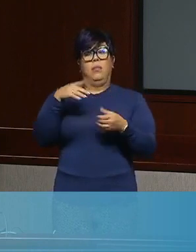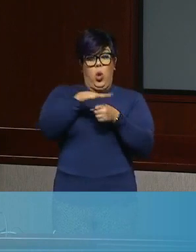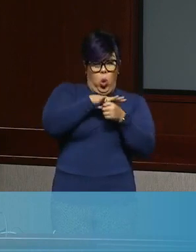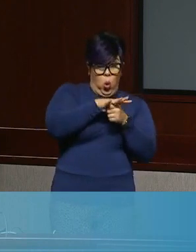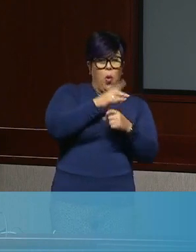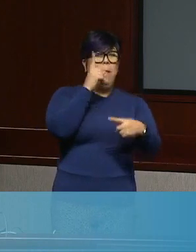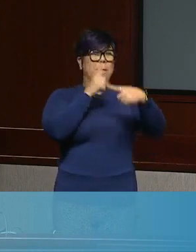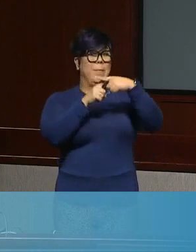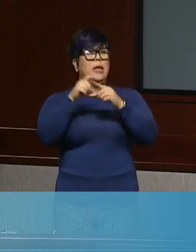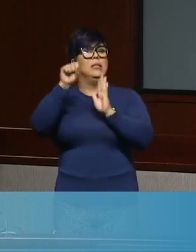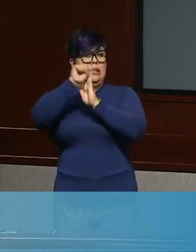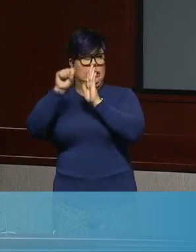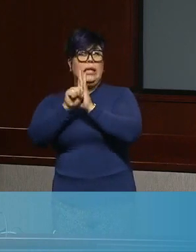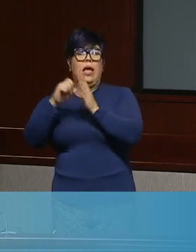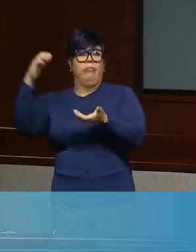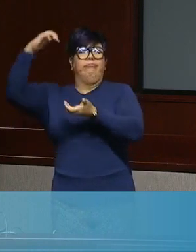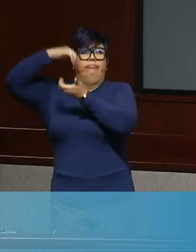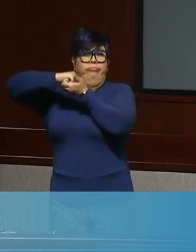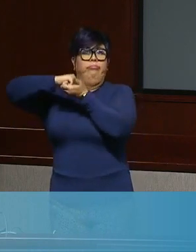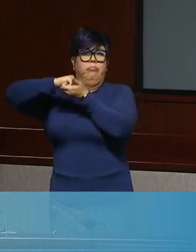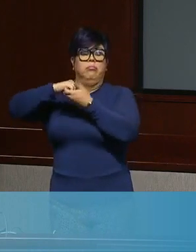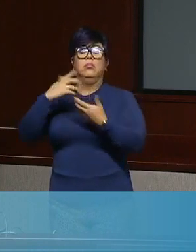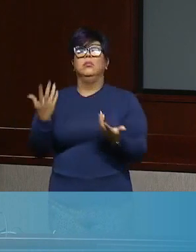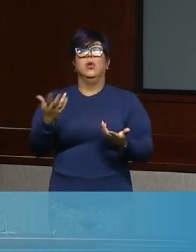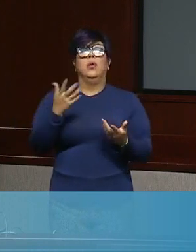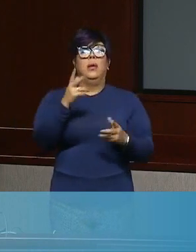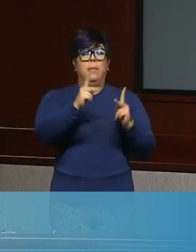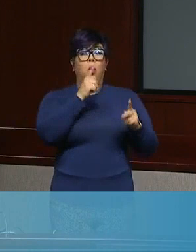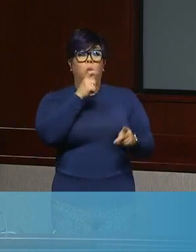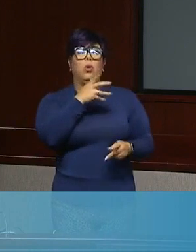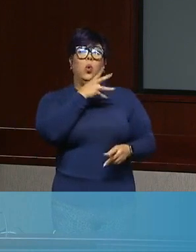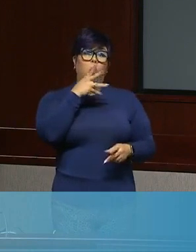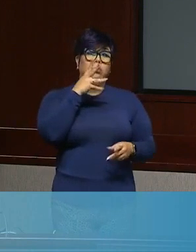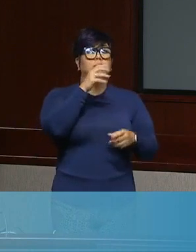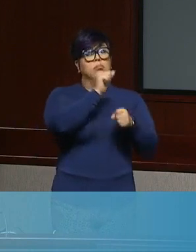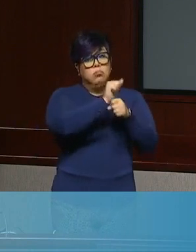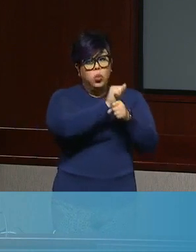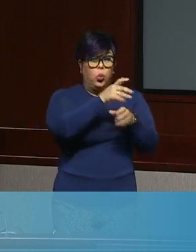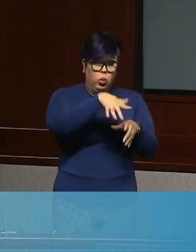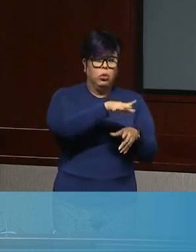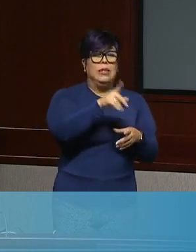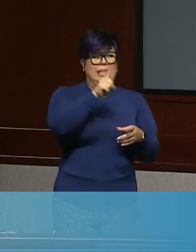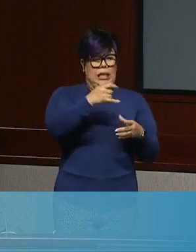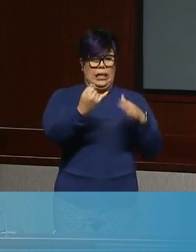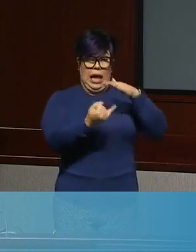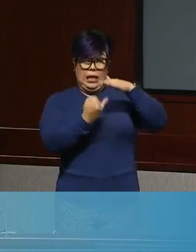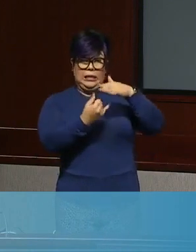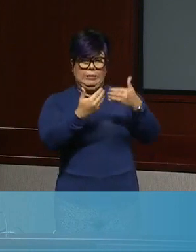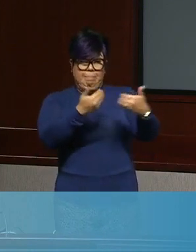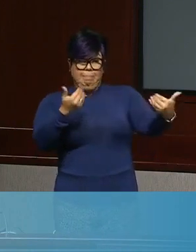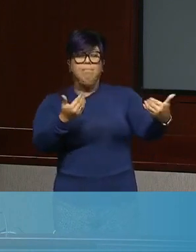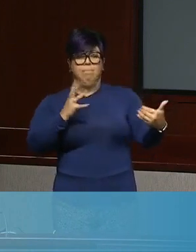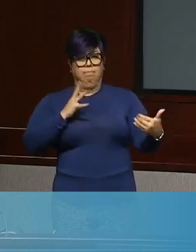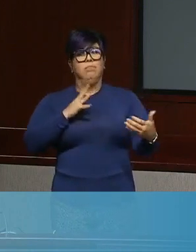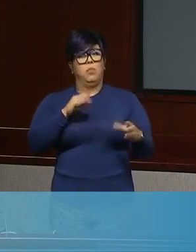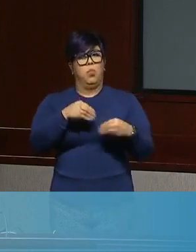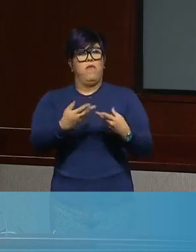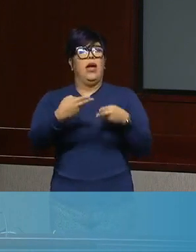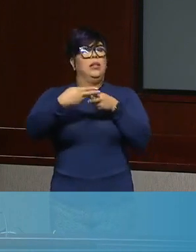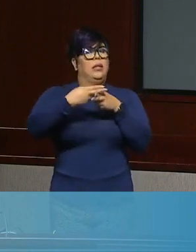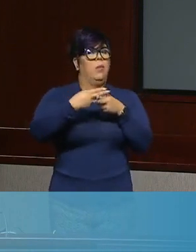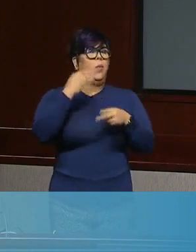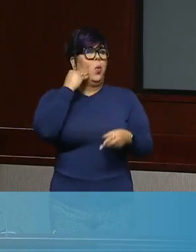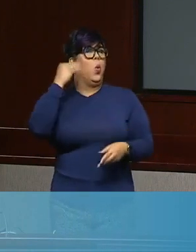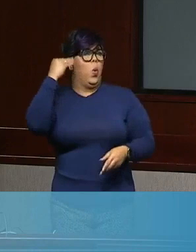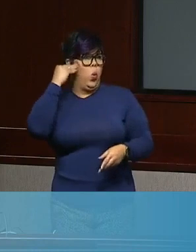book hotel rooms for those agricultural workers requiring isolation for up to 14 days. The state's going to be